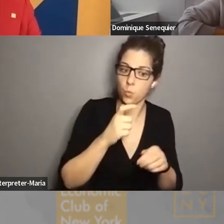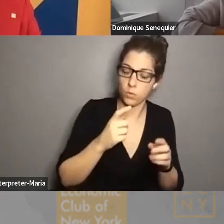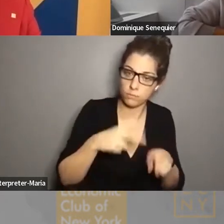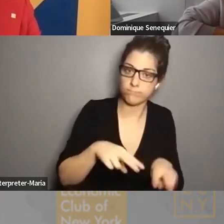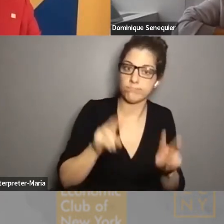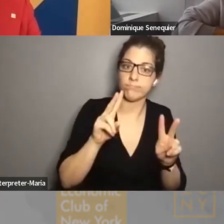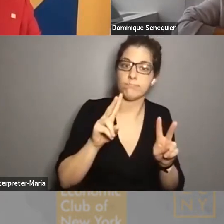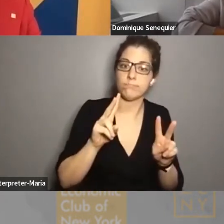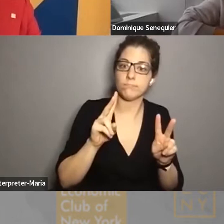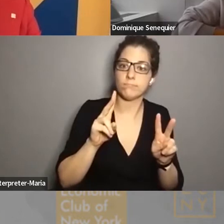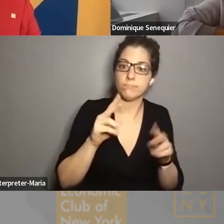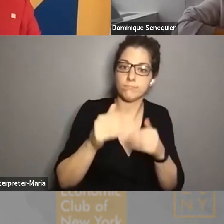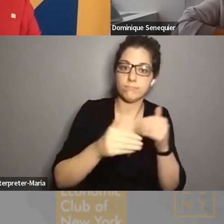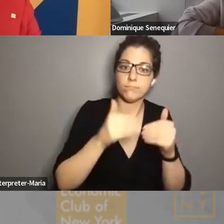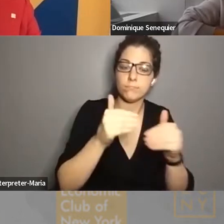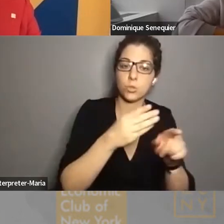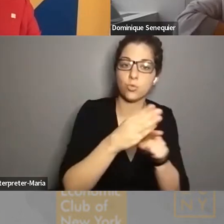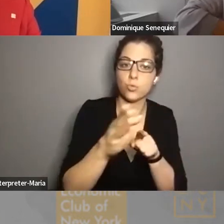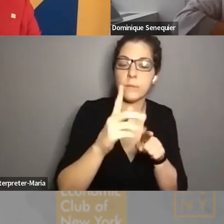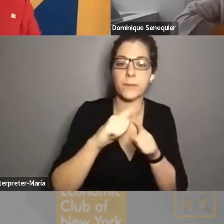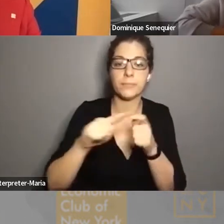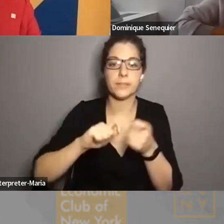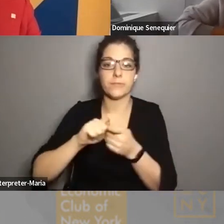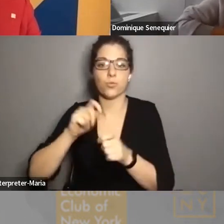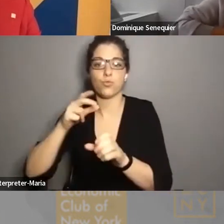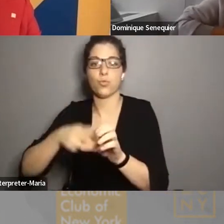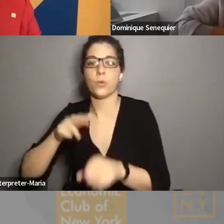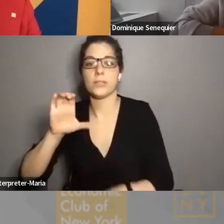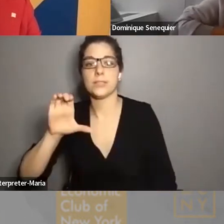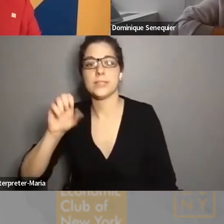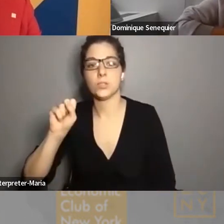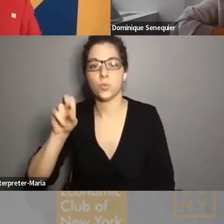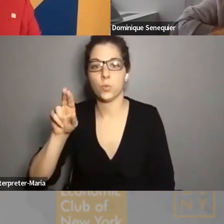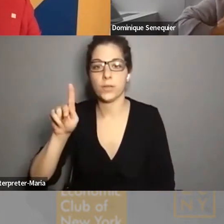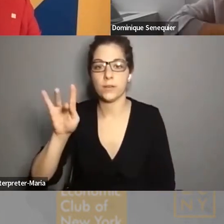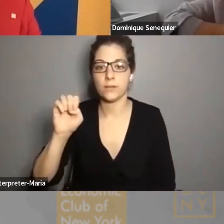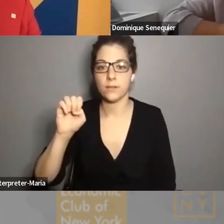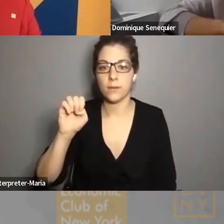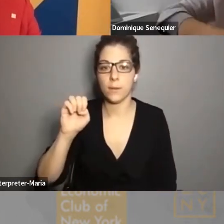move up in their careers, but specifically to join the C-suite?